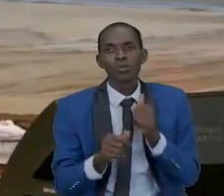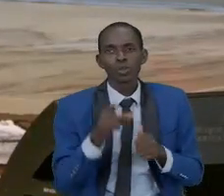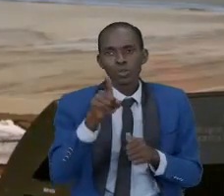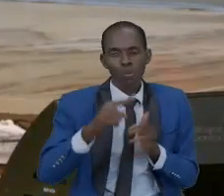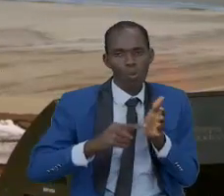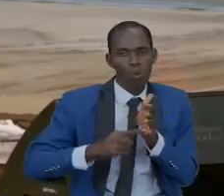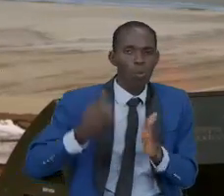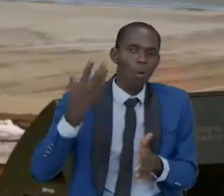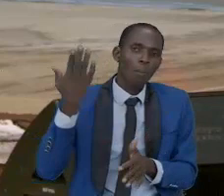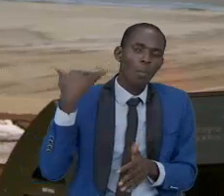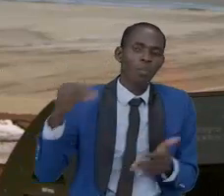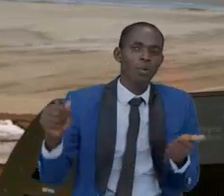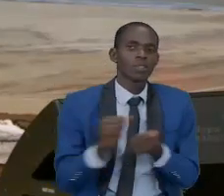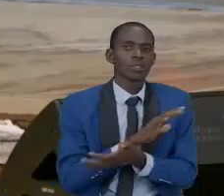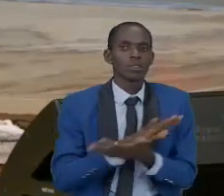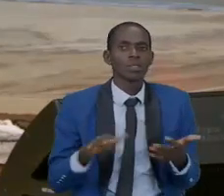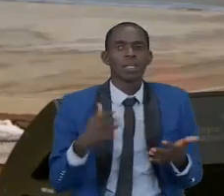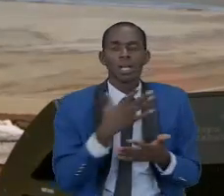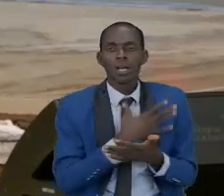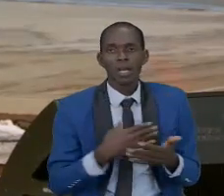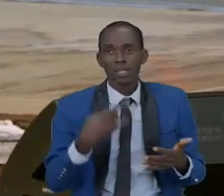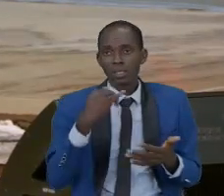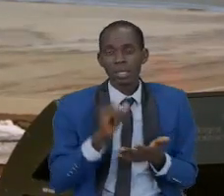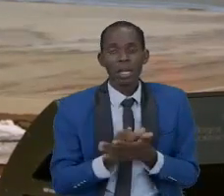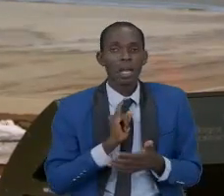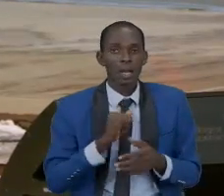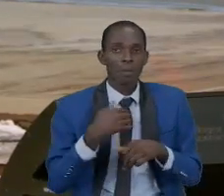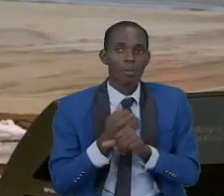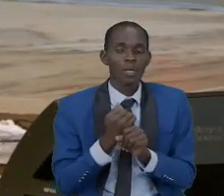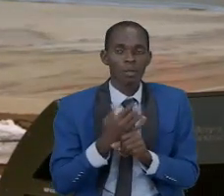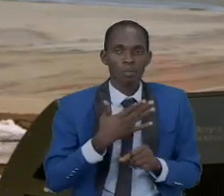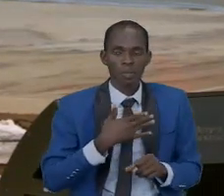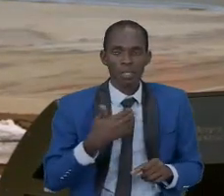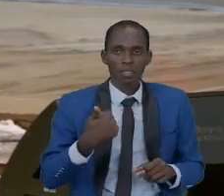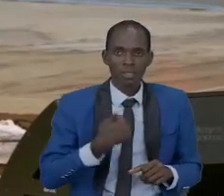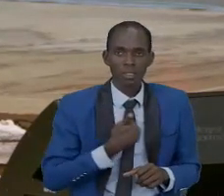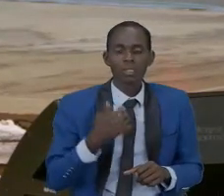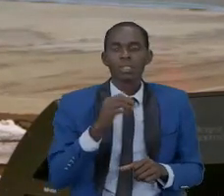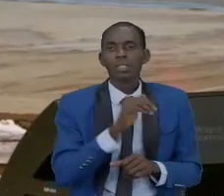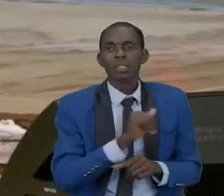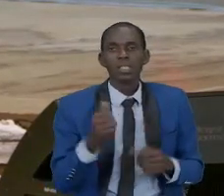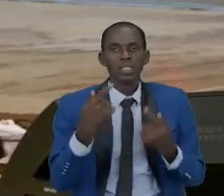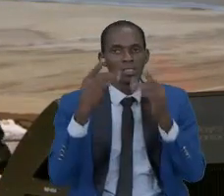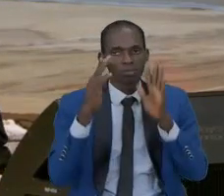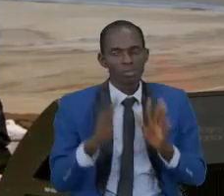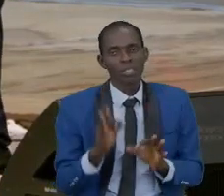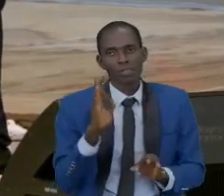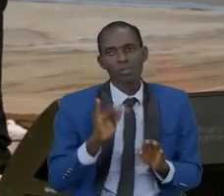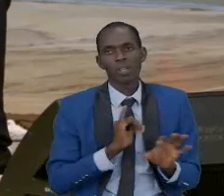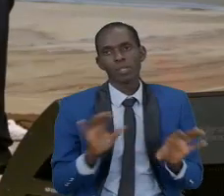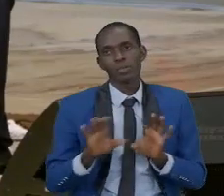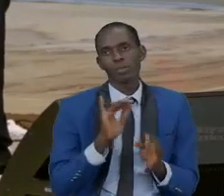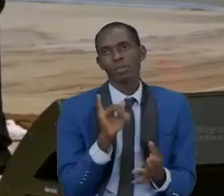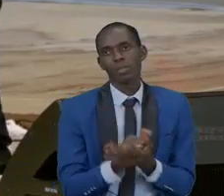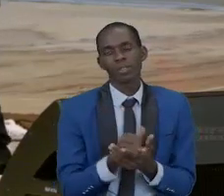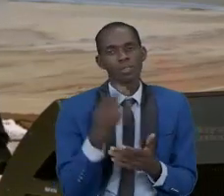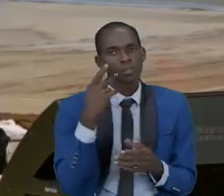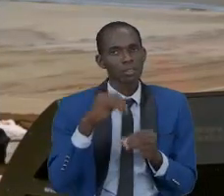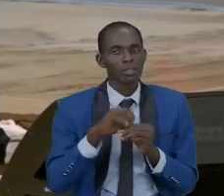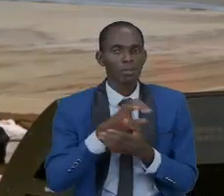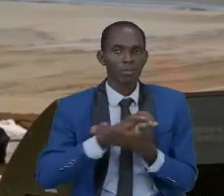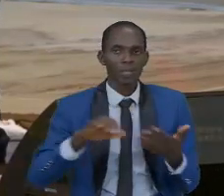destroyed and he said I make myself a transgressor if I did that look at verse 19